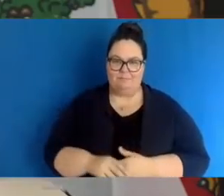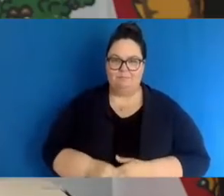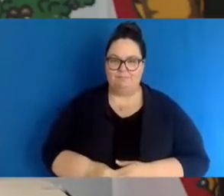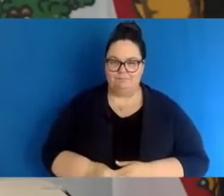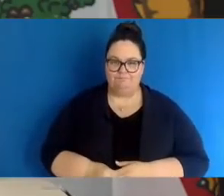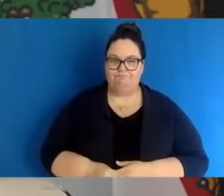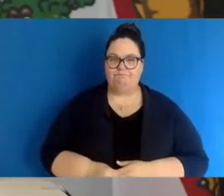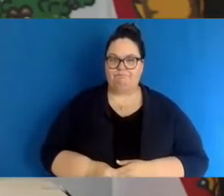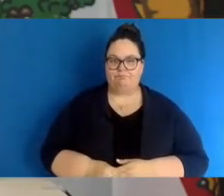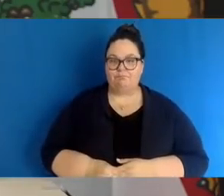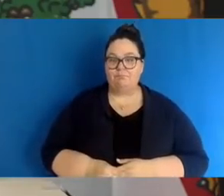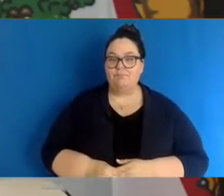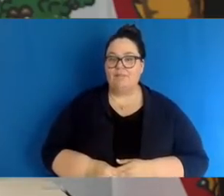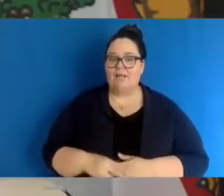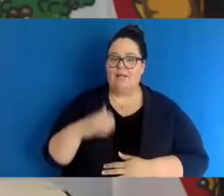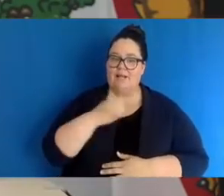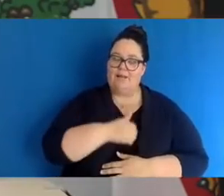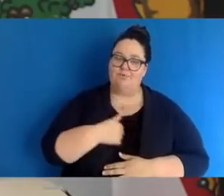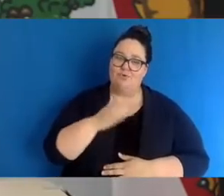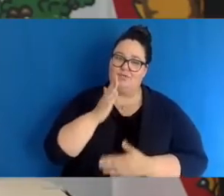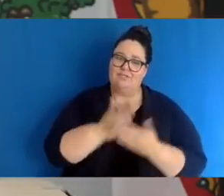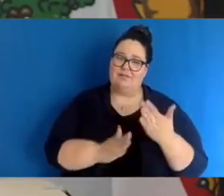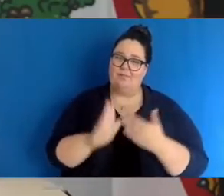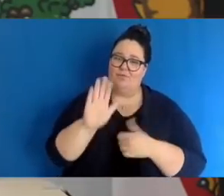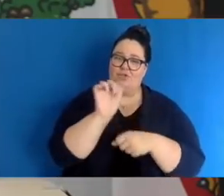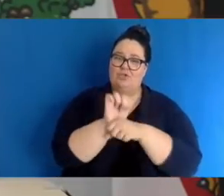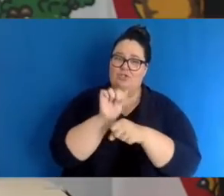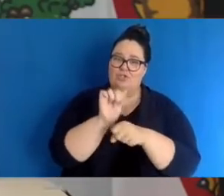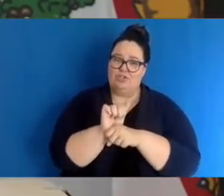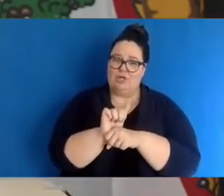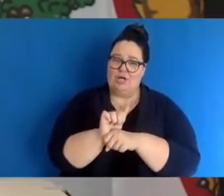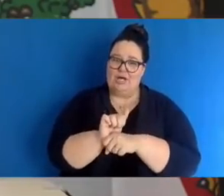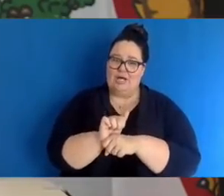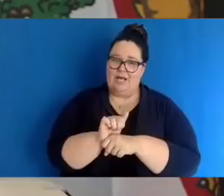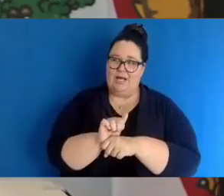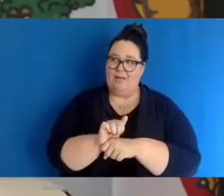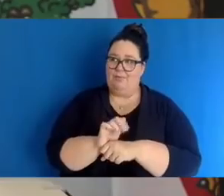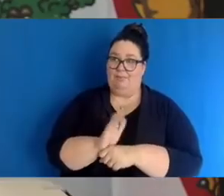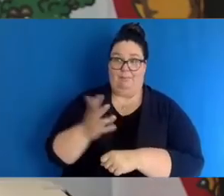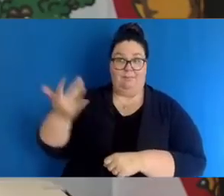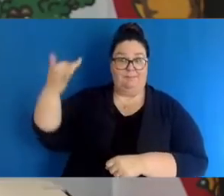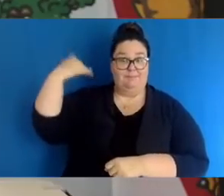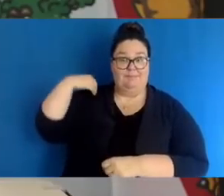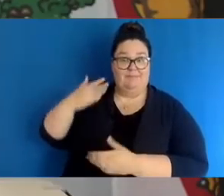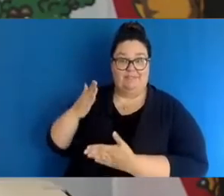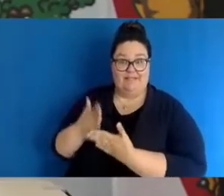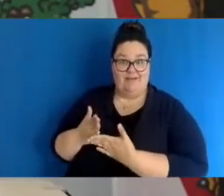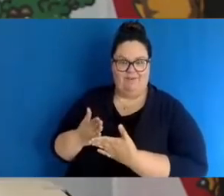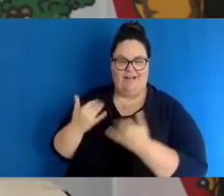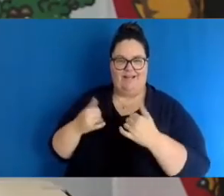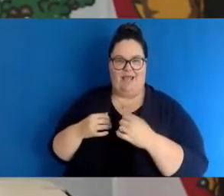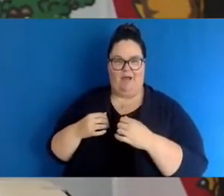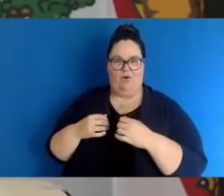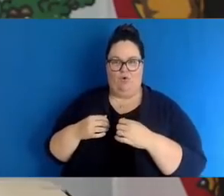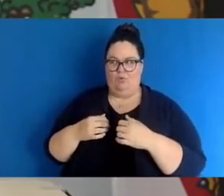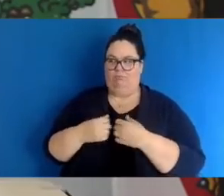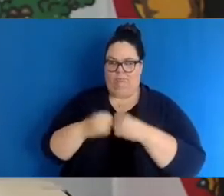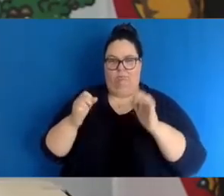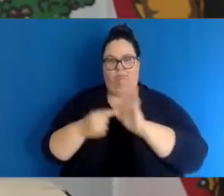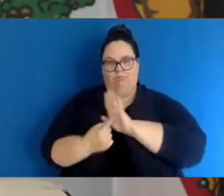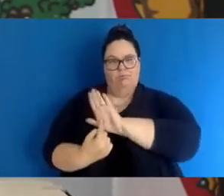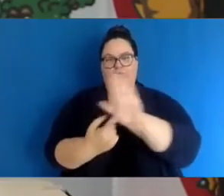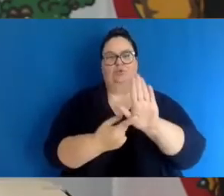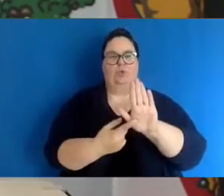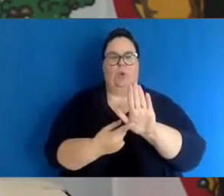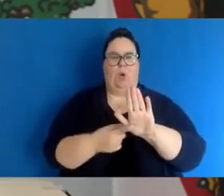I'm sorry that parts of your job that you never had to deal with prior to COVID have exposed themselves to the extent that